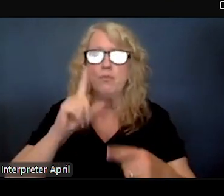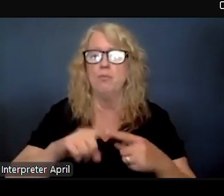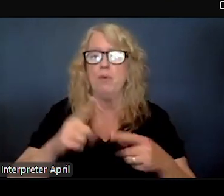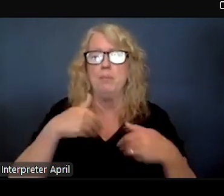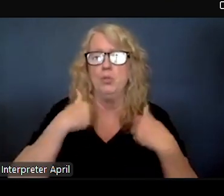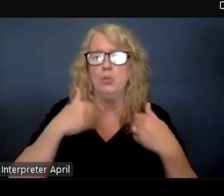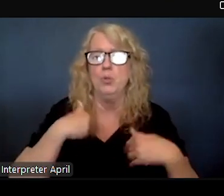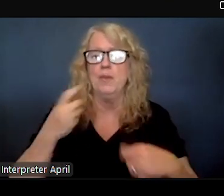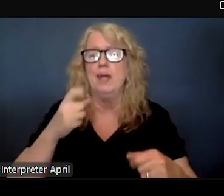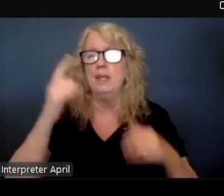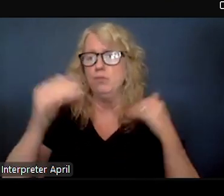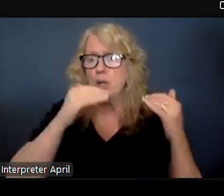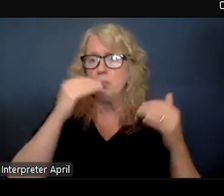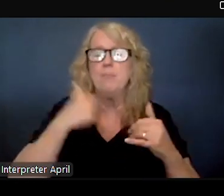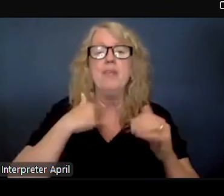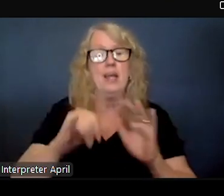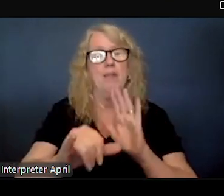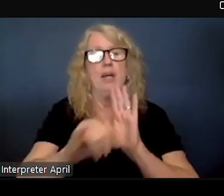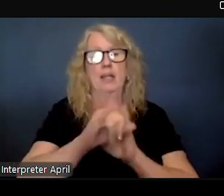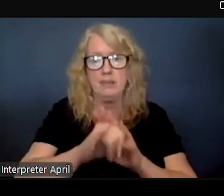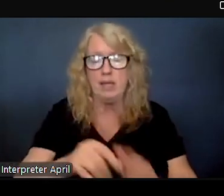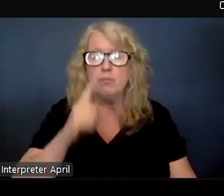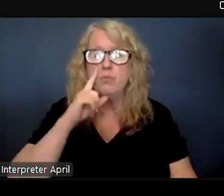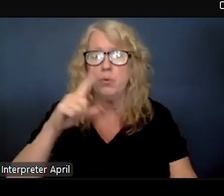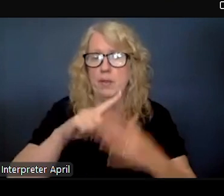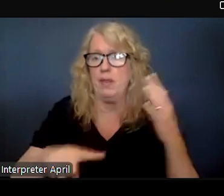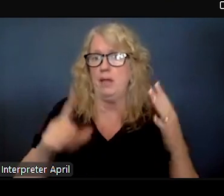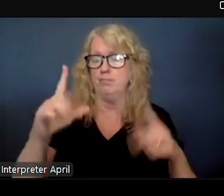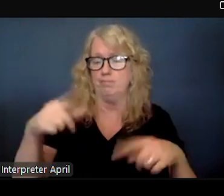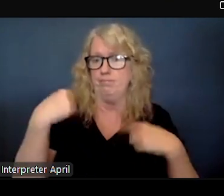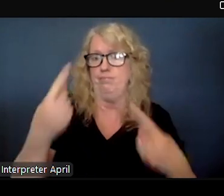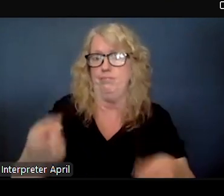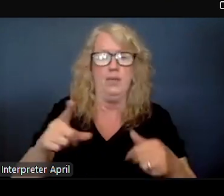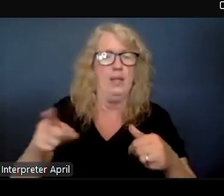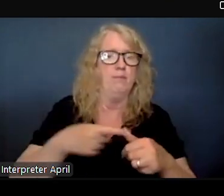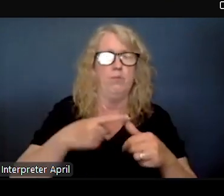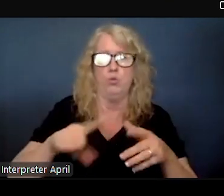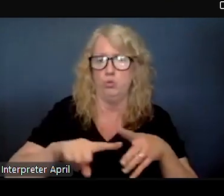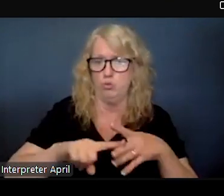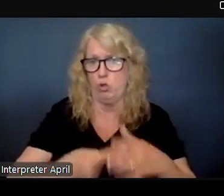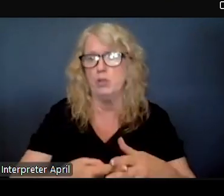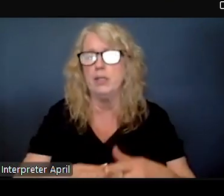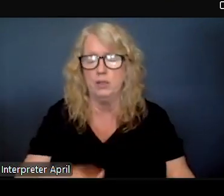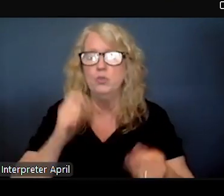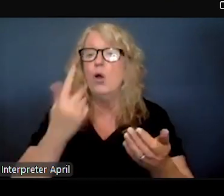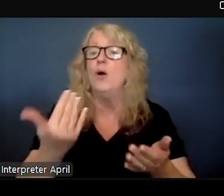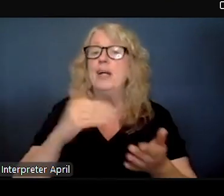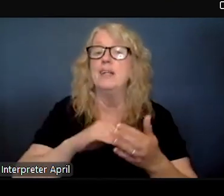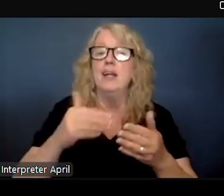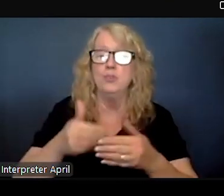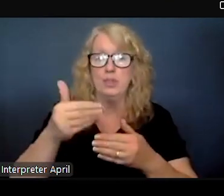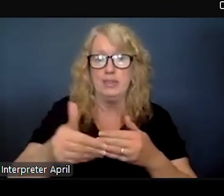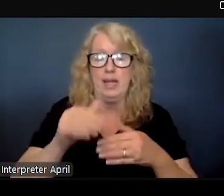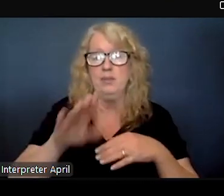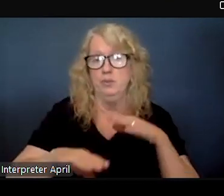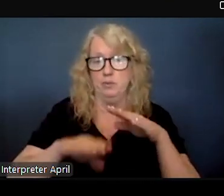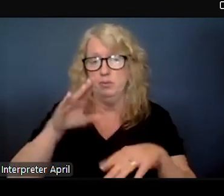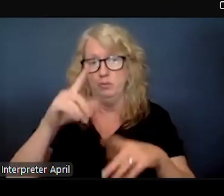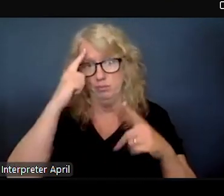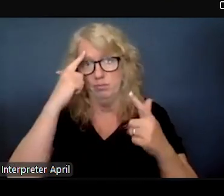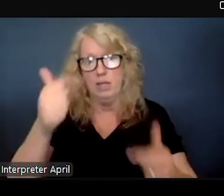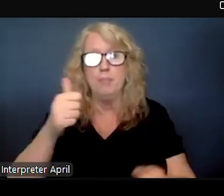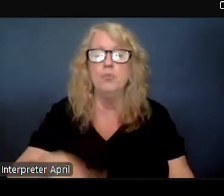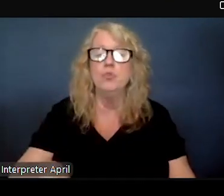adults identifying as LGBTQI plus since it was started. So again, next steps are up to